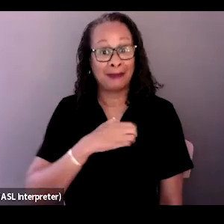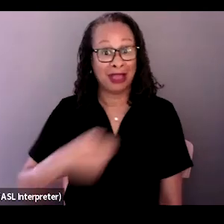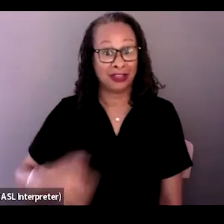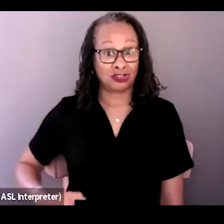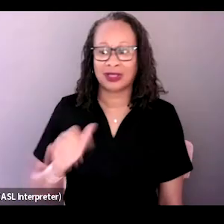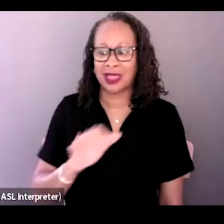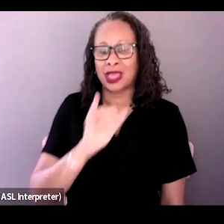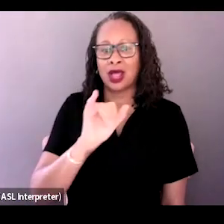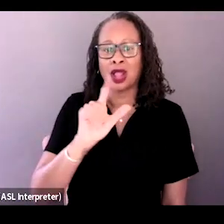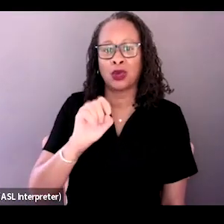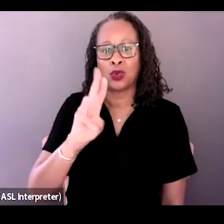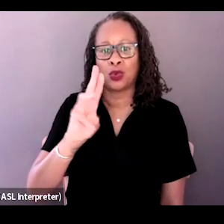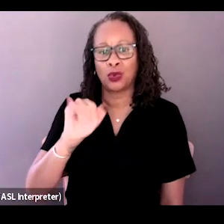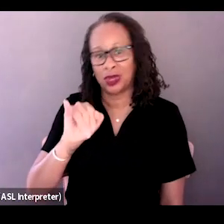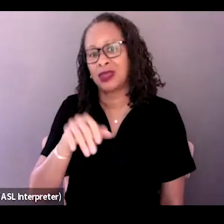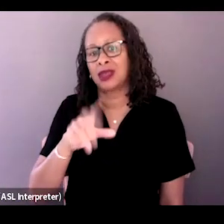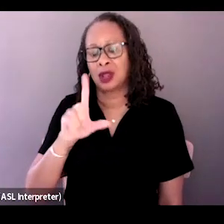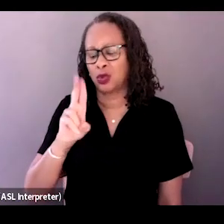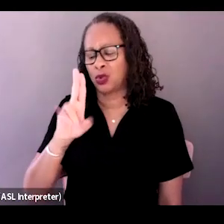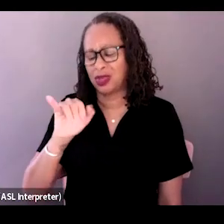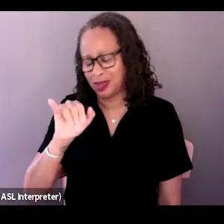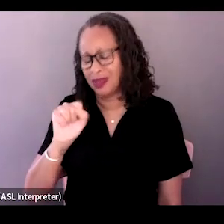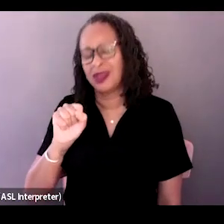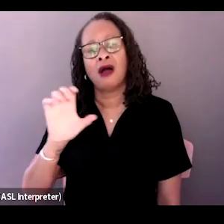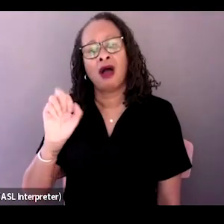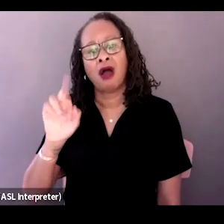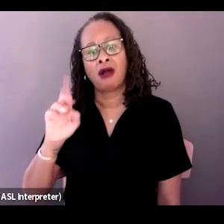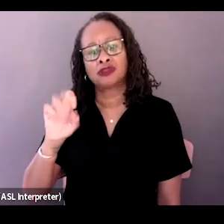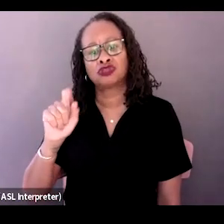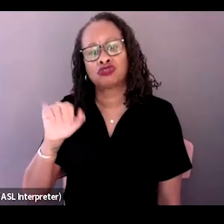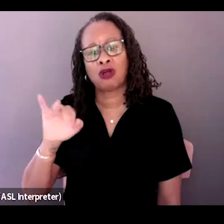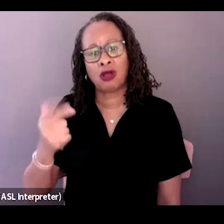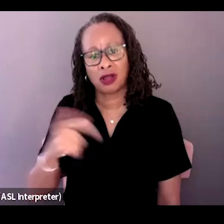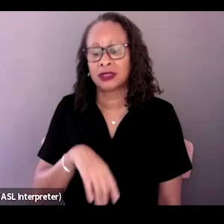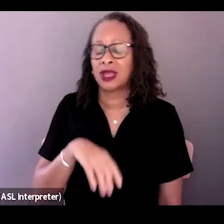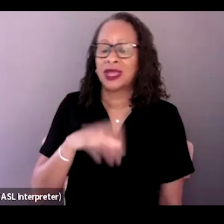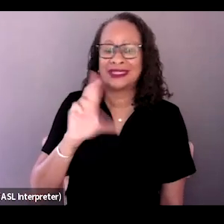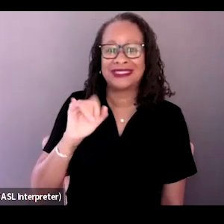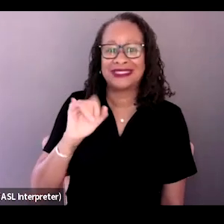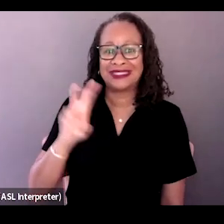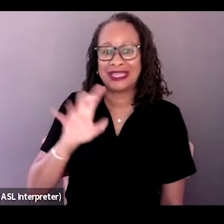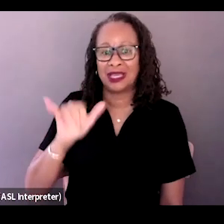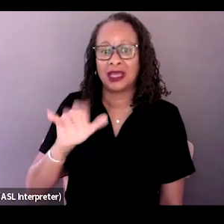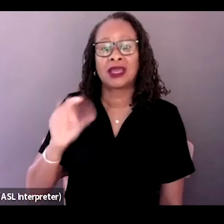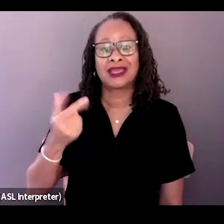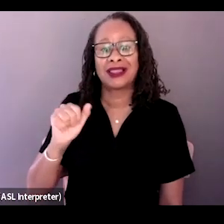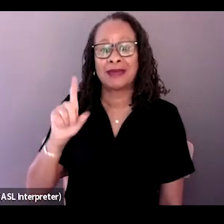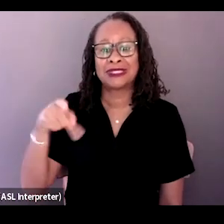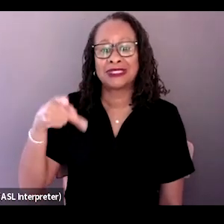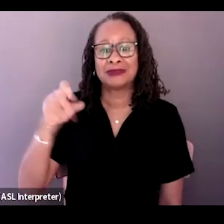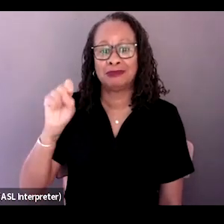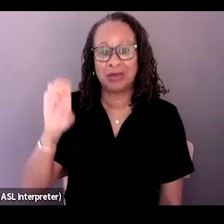there's more. We had sort of Dizzy Gillespie who sent to Syria. We have Duke Ellington sent to Iraq. Louis Armstrong was sent to